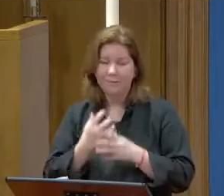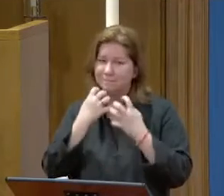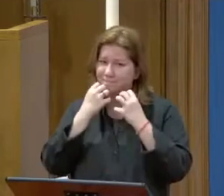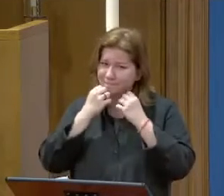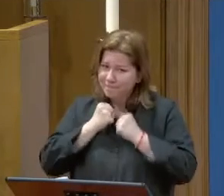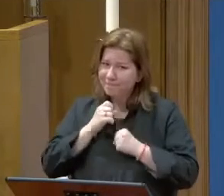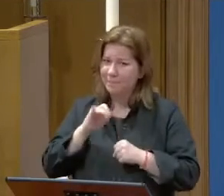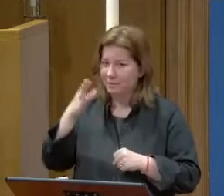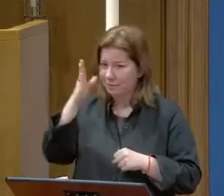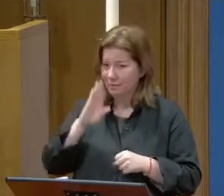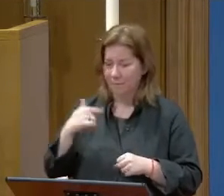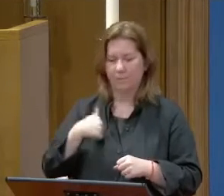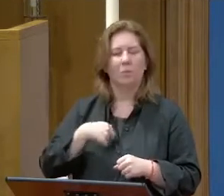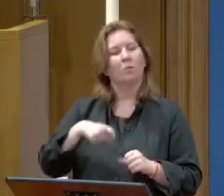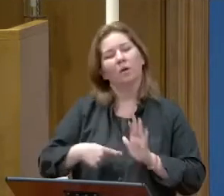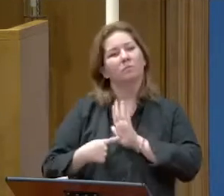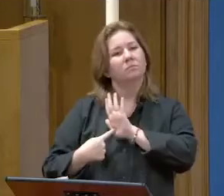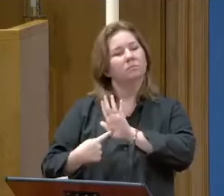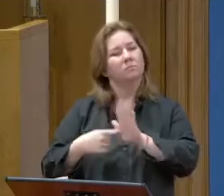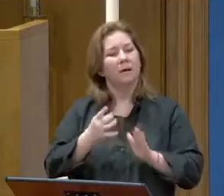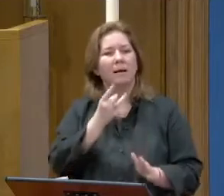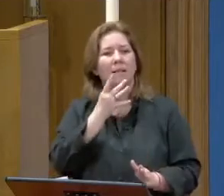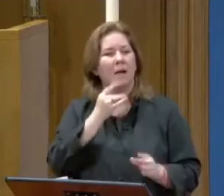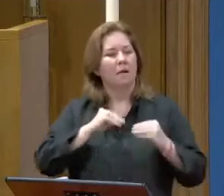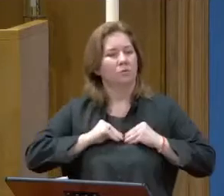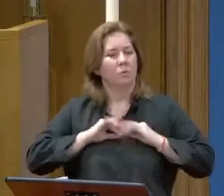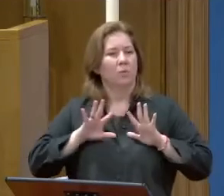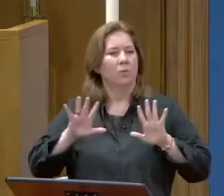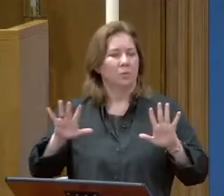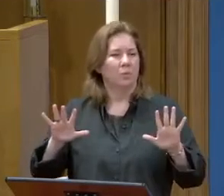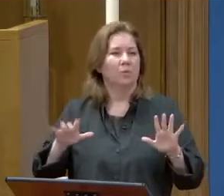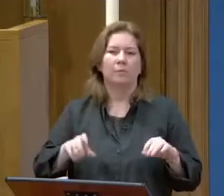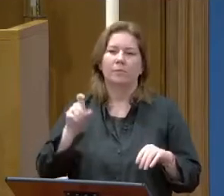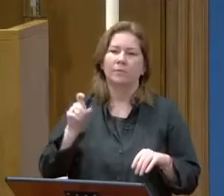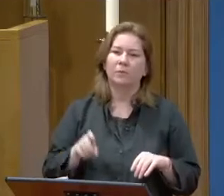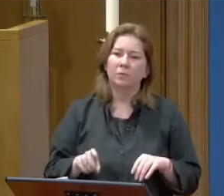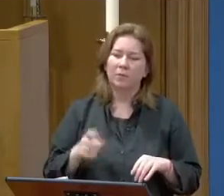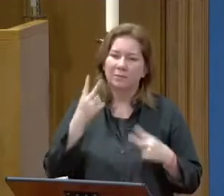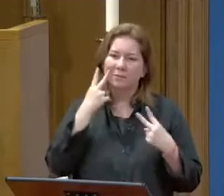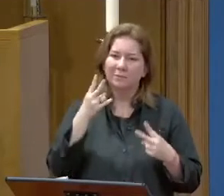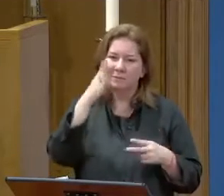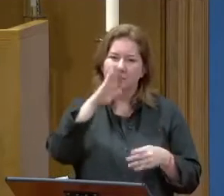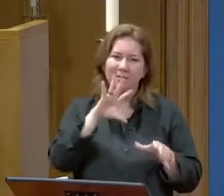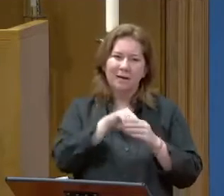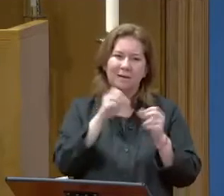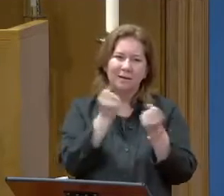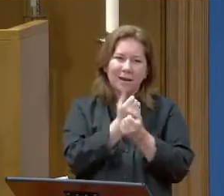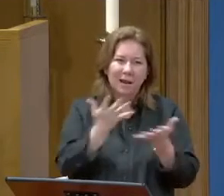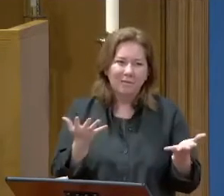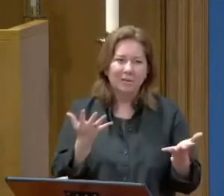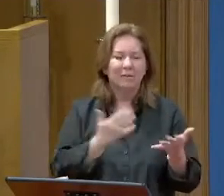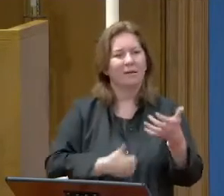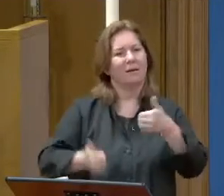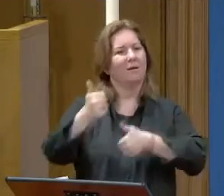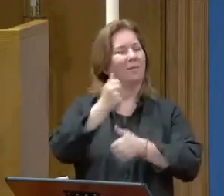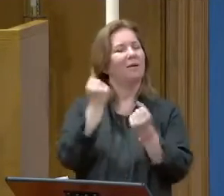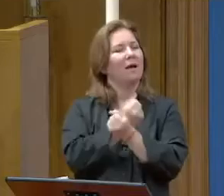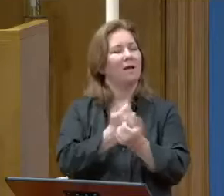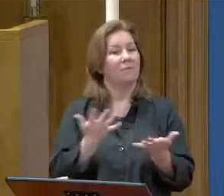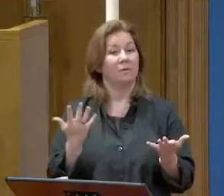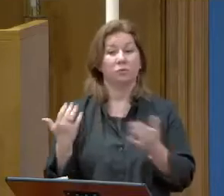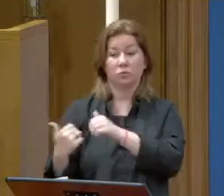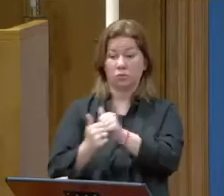need to shine our light. We need to strive to see God in all things and above all things, so